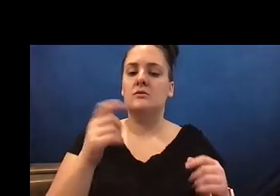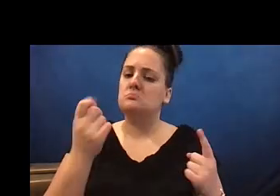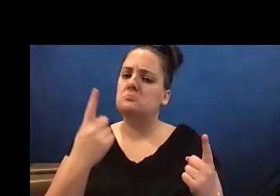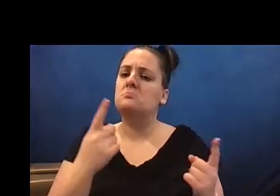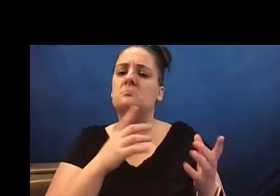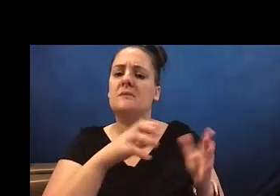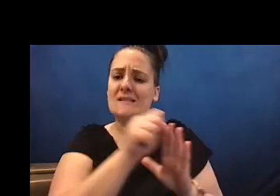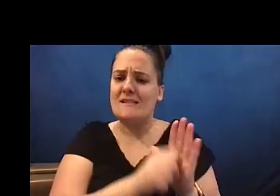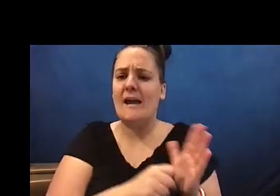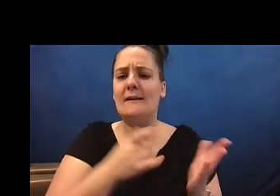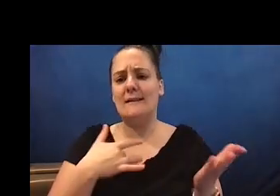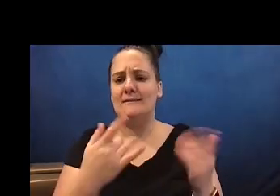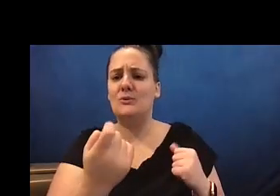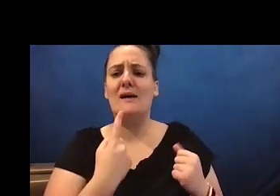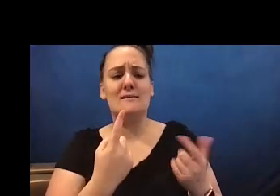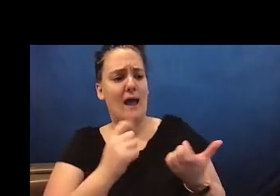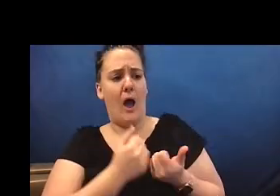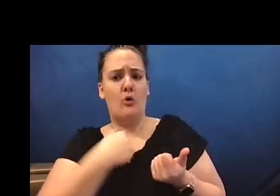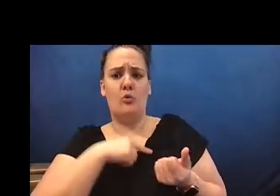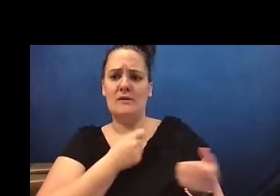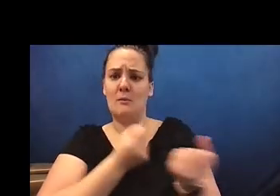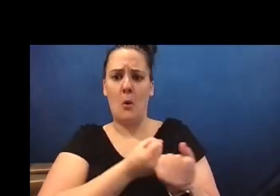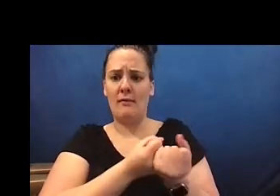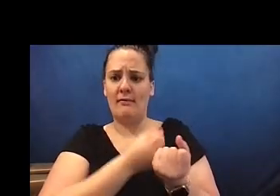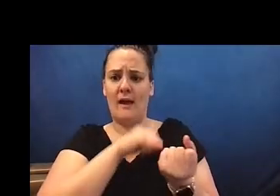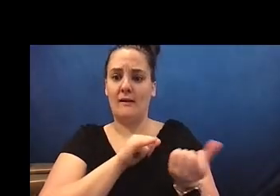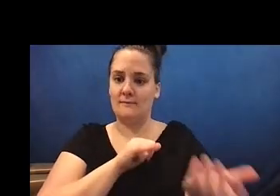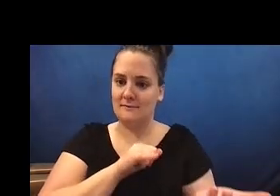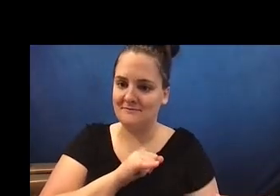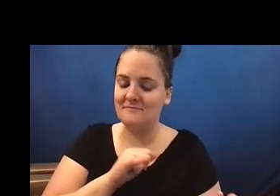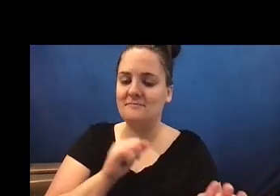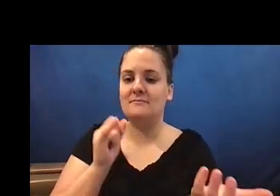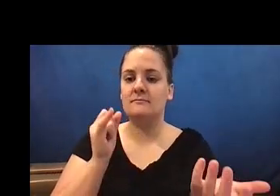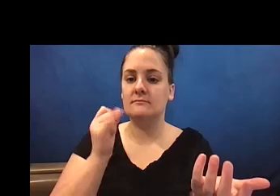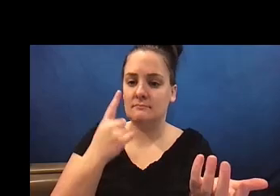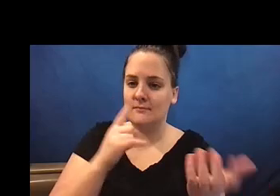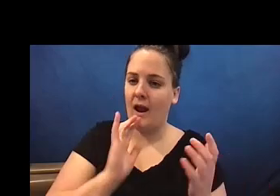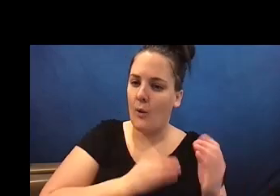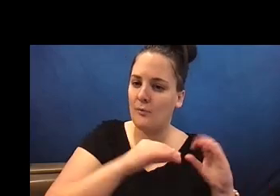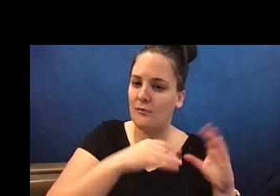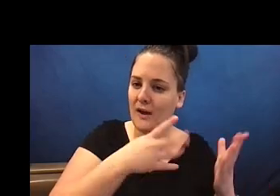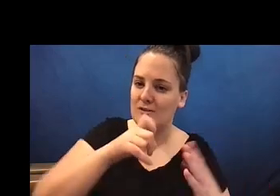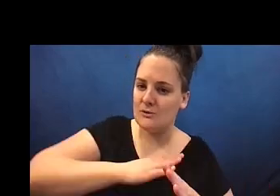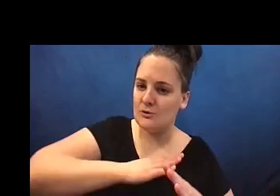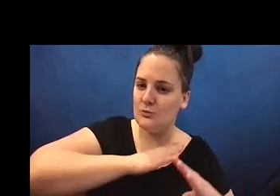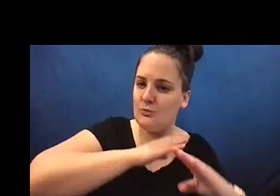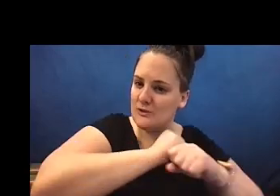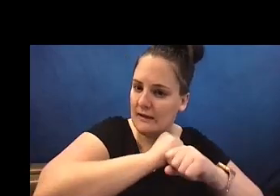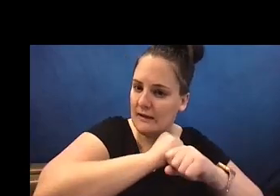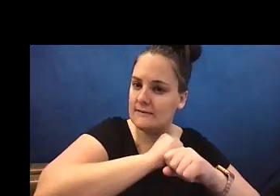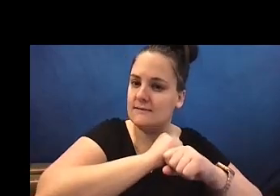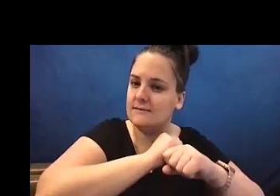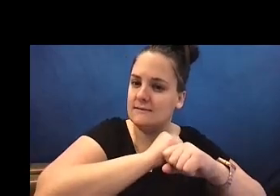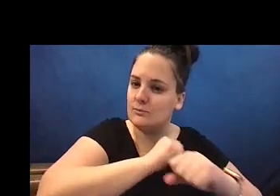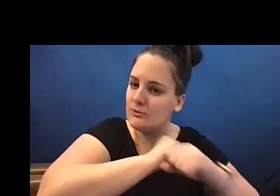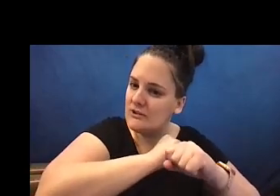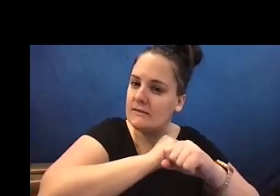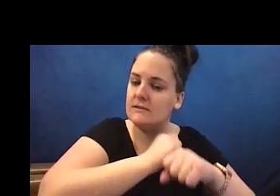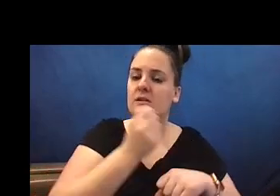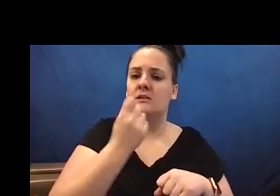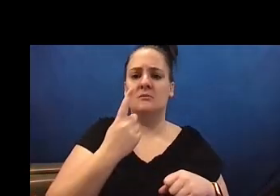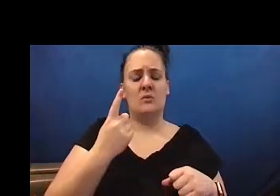support this? Protecting our providers. It has been a tough time, and it's always been a challenging environment to work